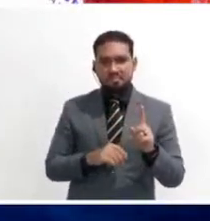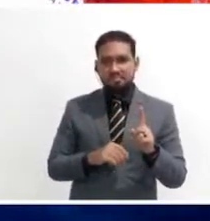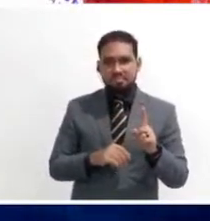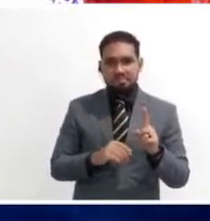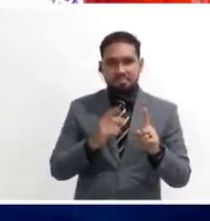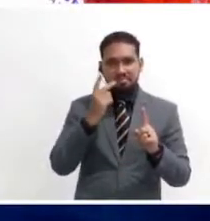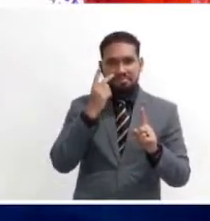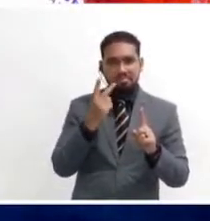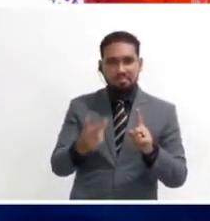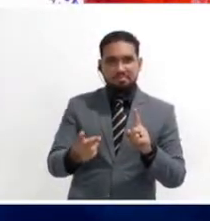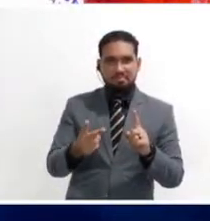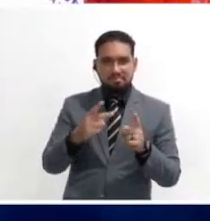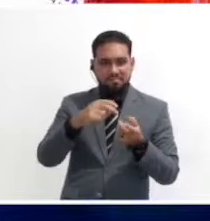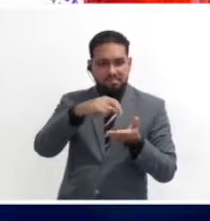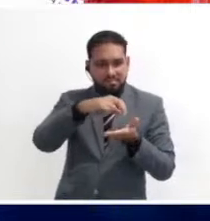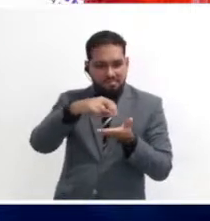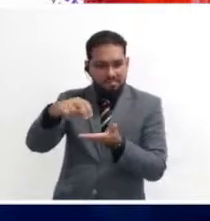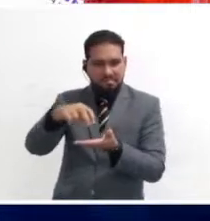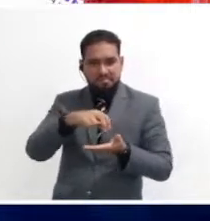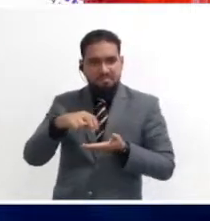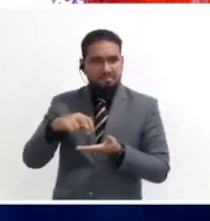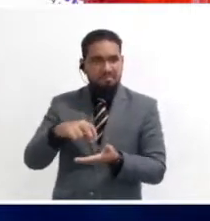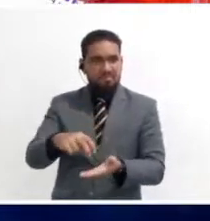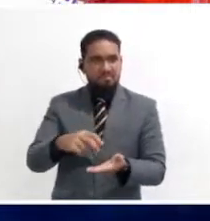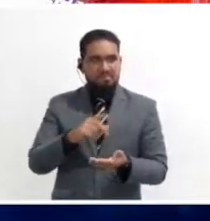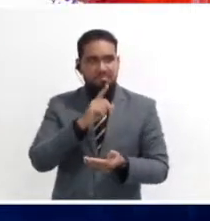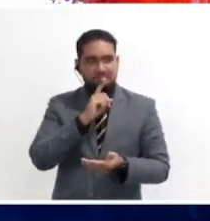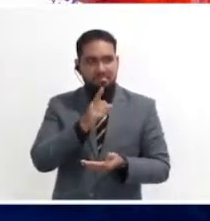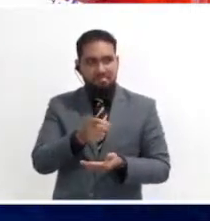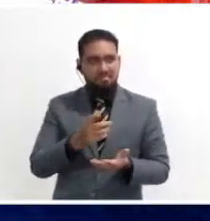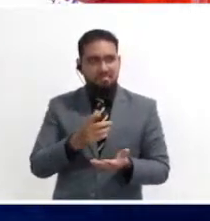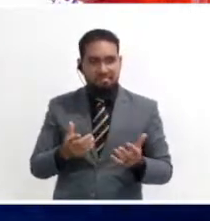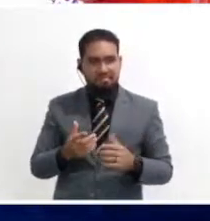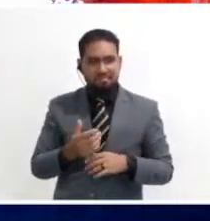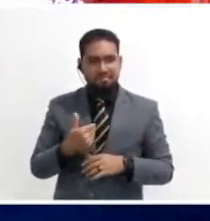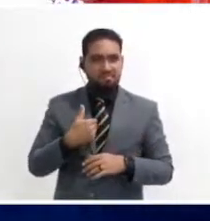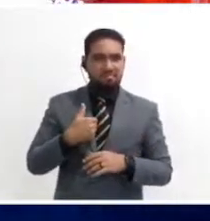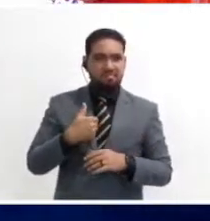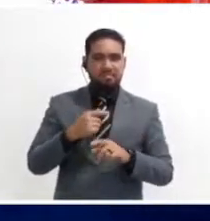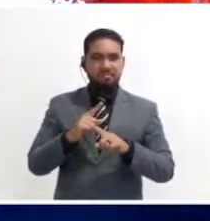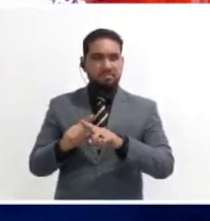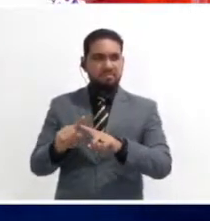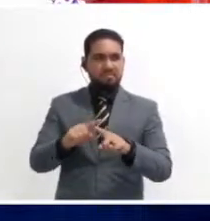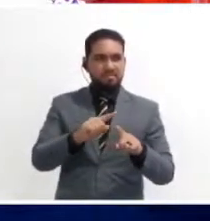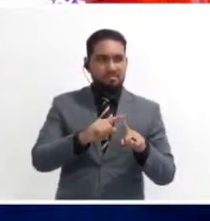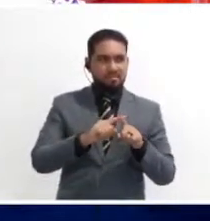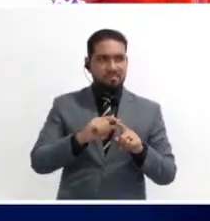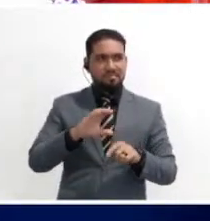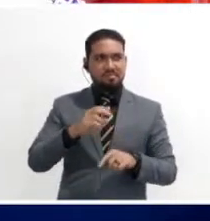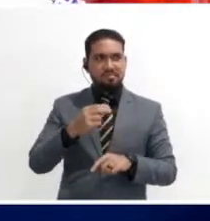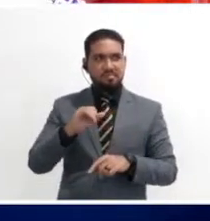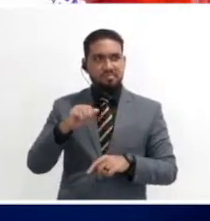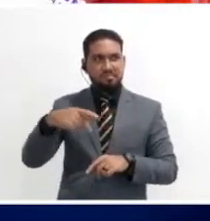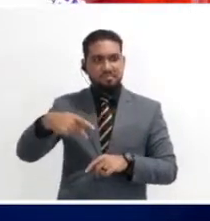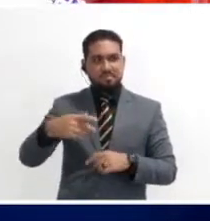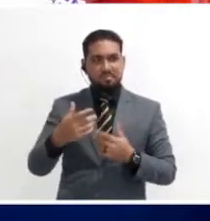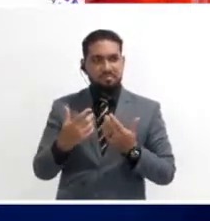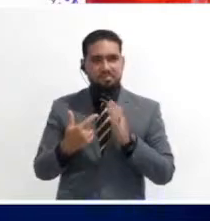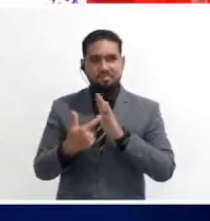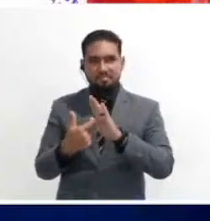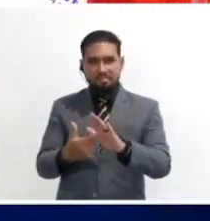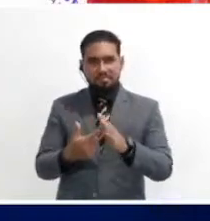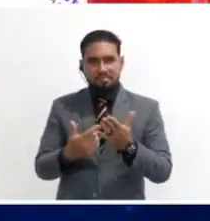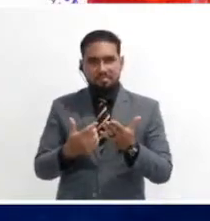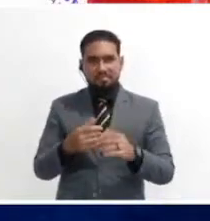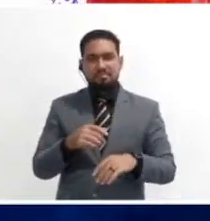a number of chips stacked here. This is actually an accelerometer and gyroscope. So this would be found in a cell phone.